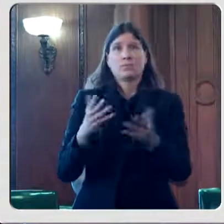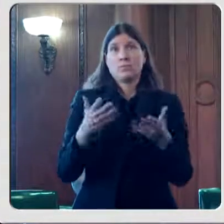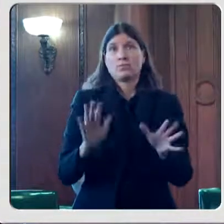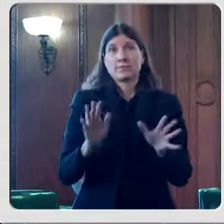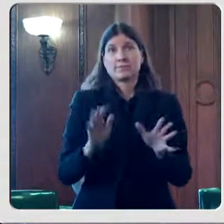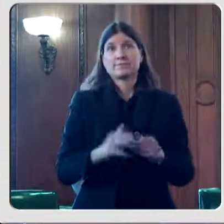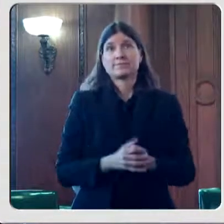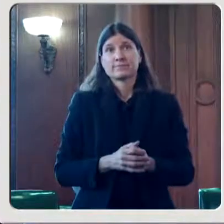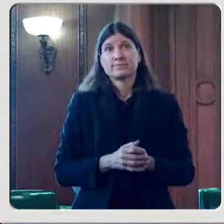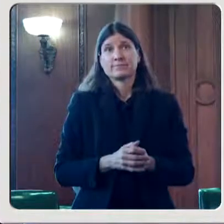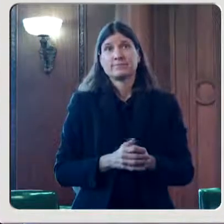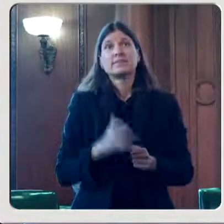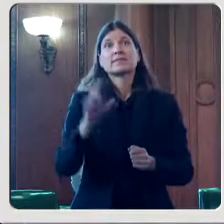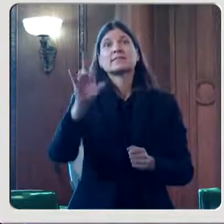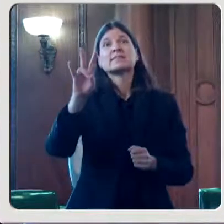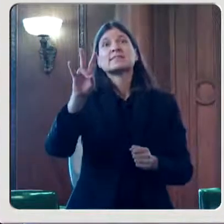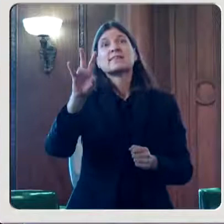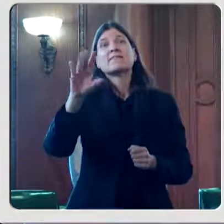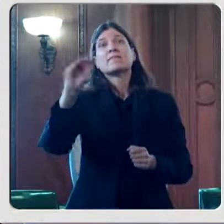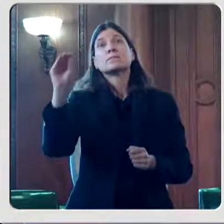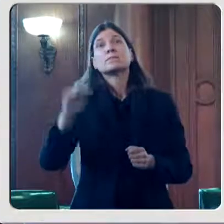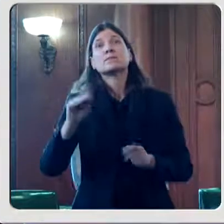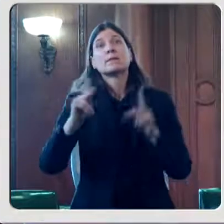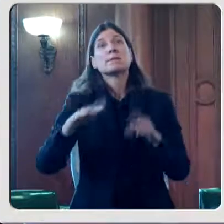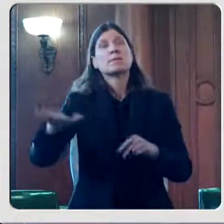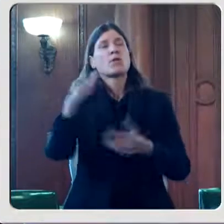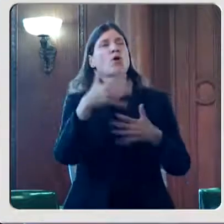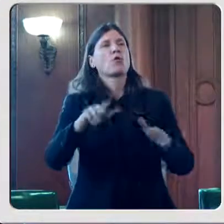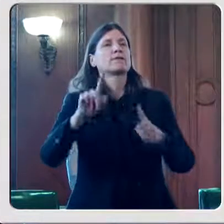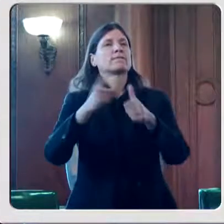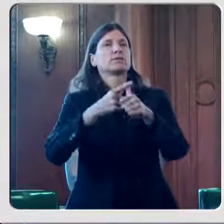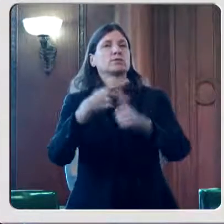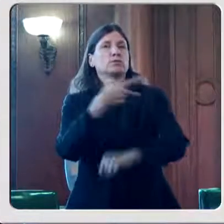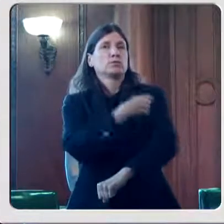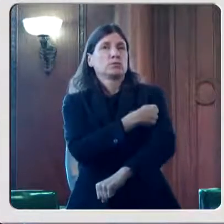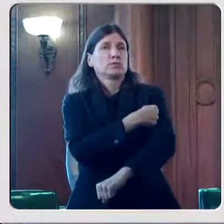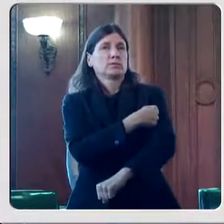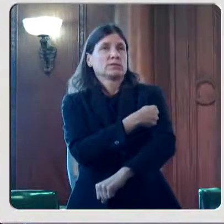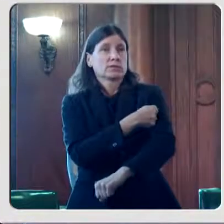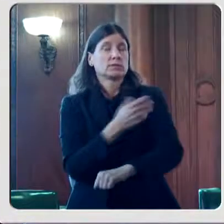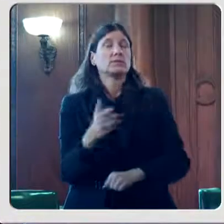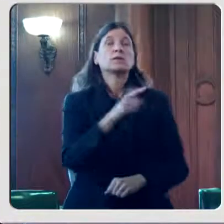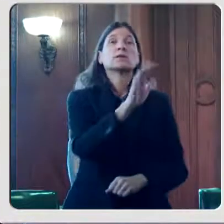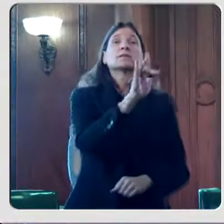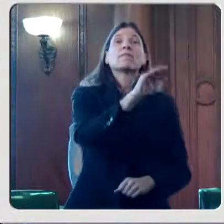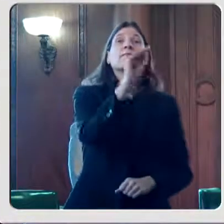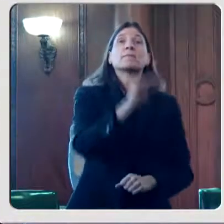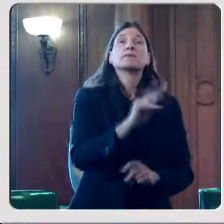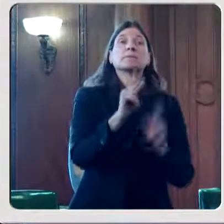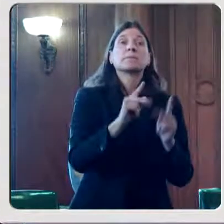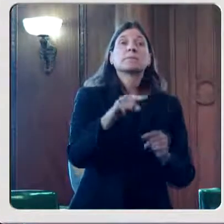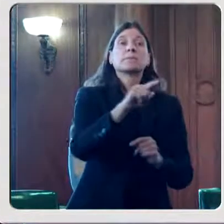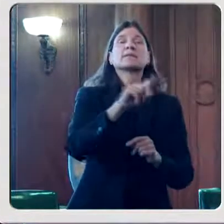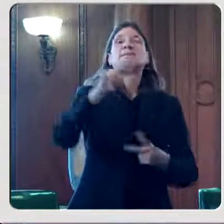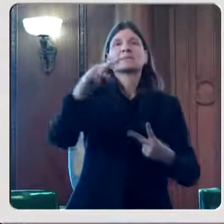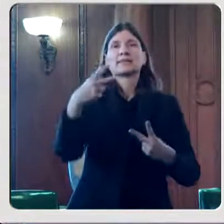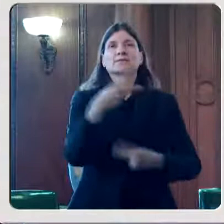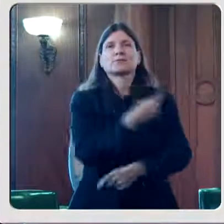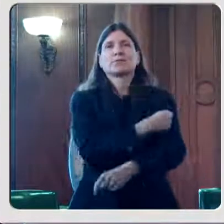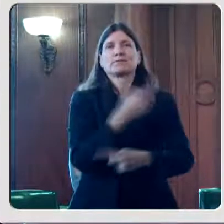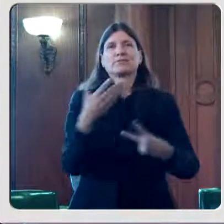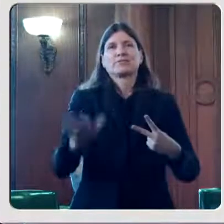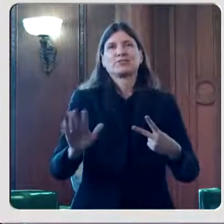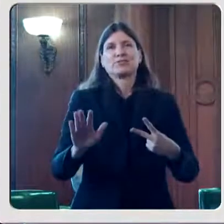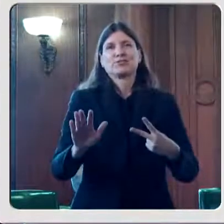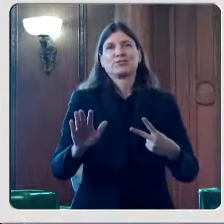both. That's about 11%, 12% of the population across the country having received a dose, and about 3% or so that